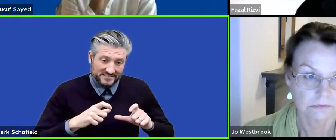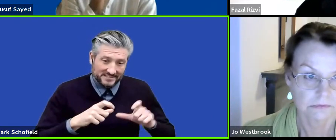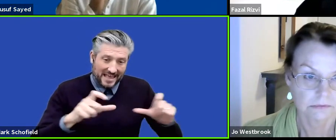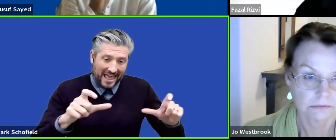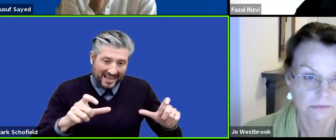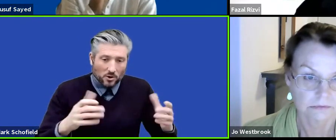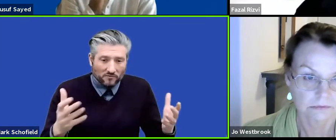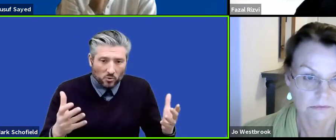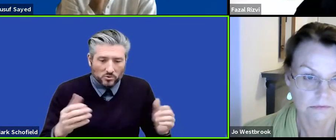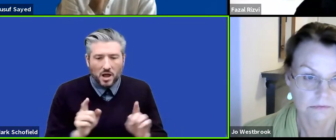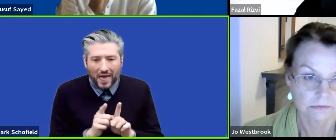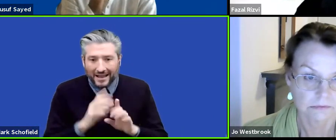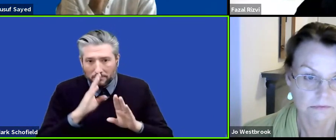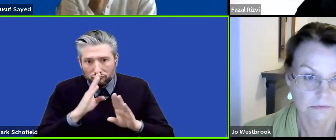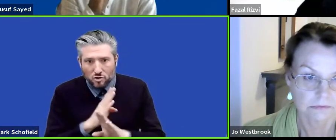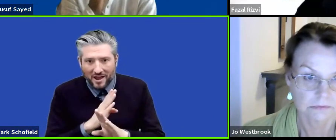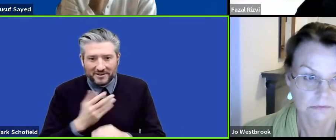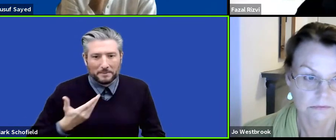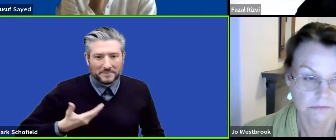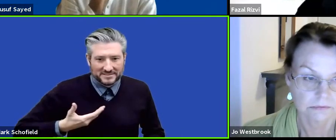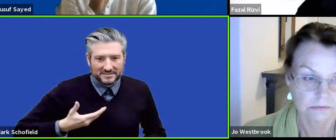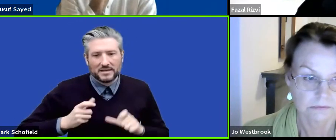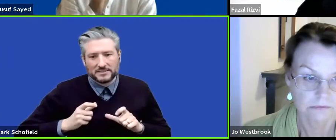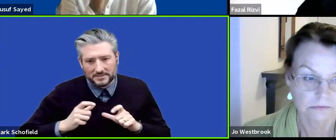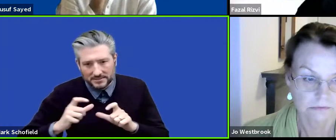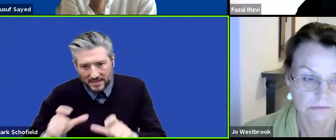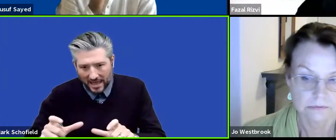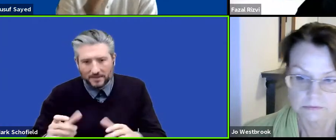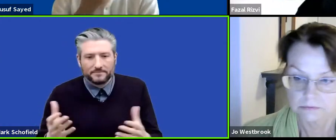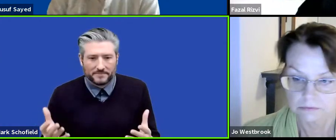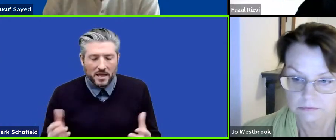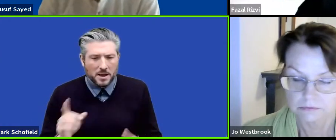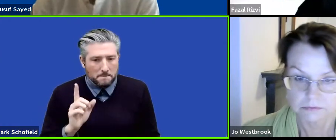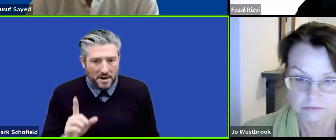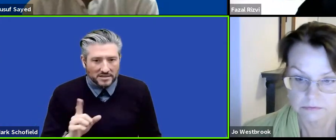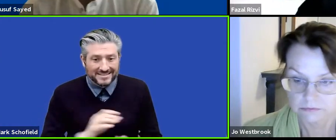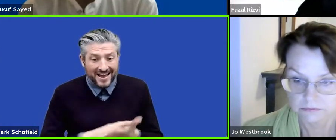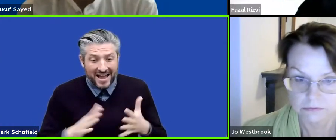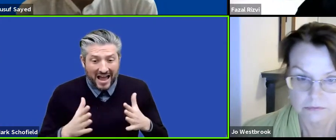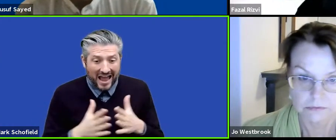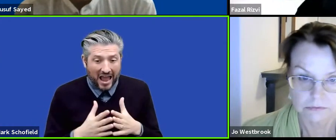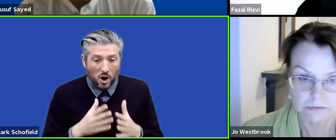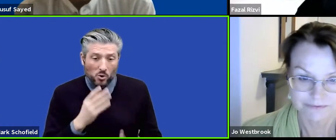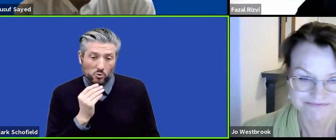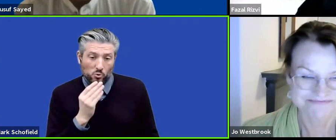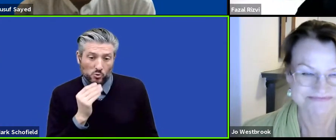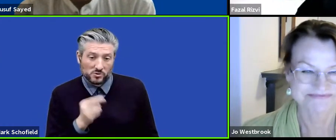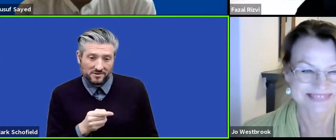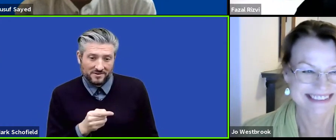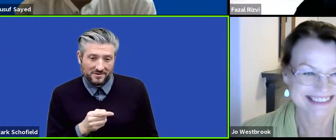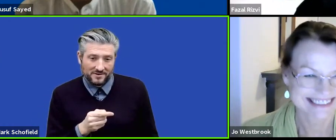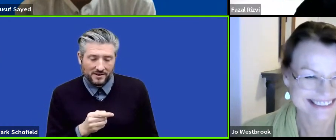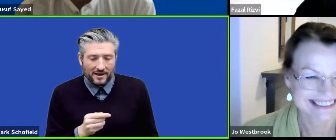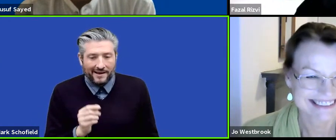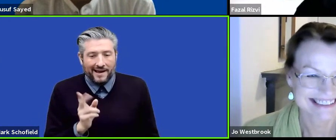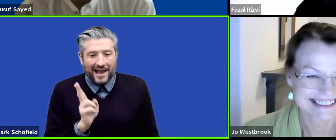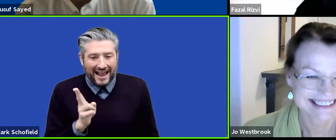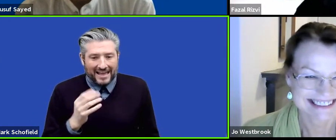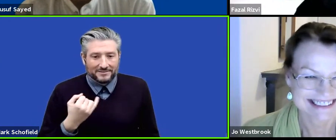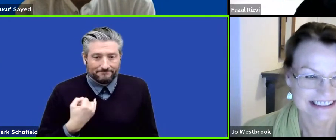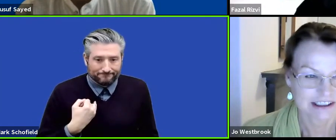used? One of the disappointing things, and I'm sorry to be making yet another negative comment,